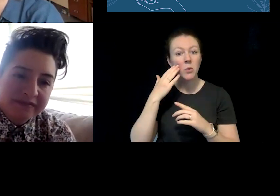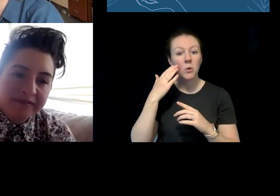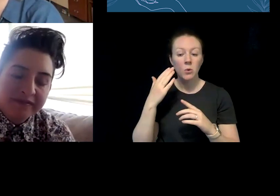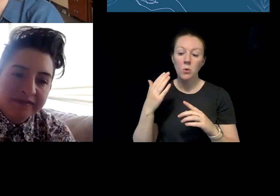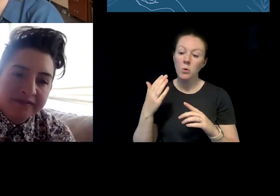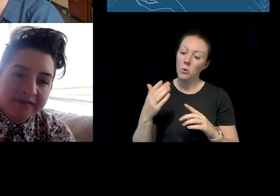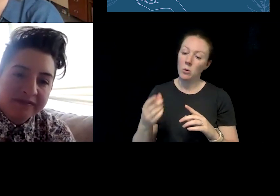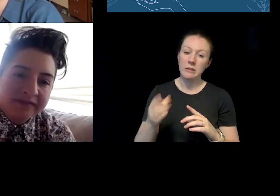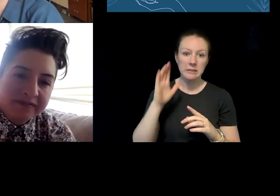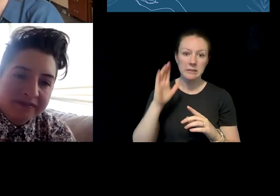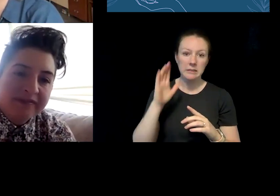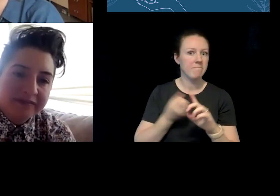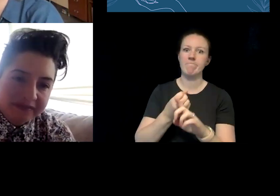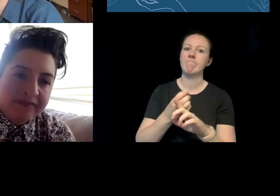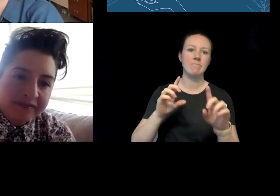difference. And,